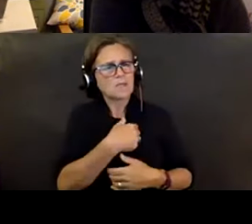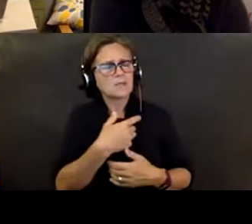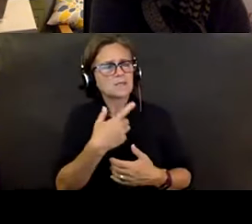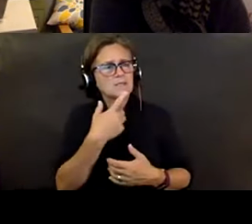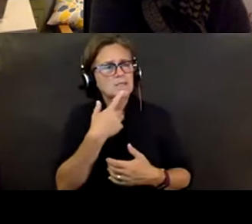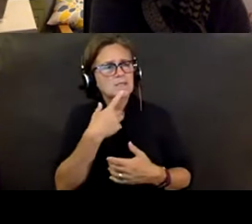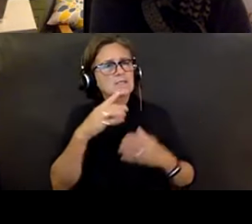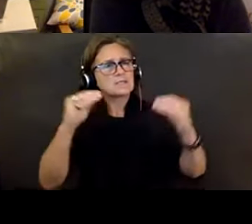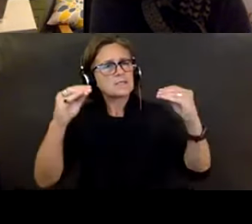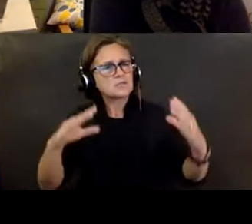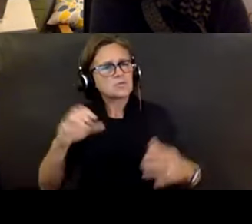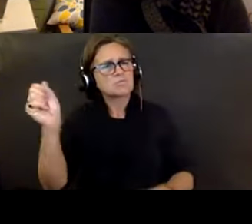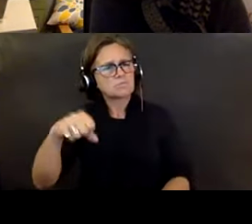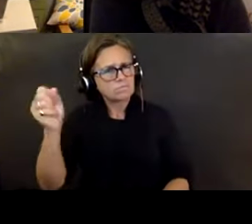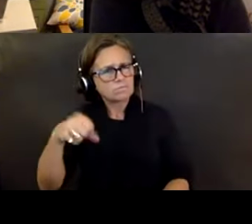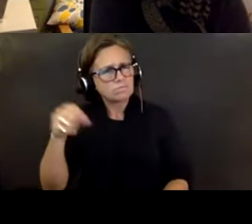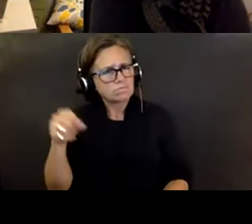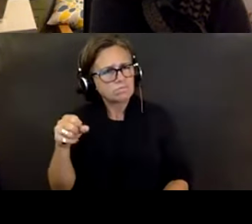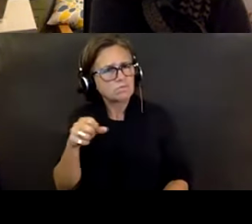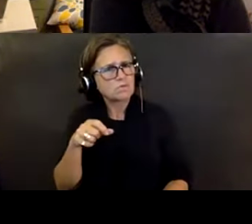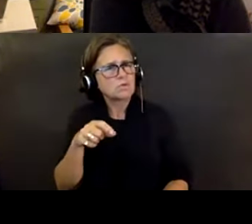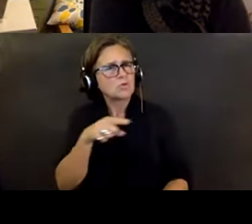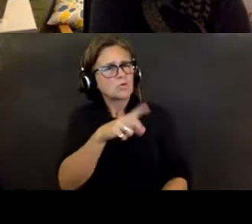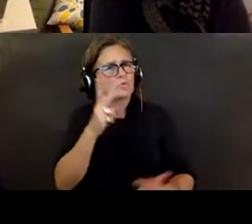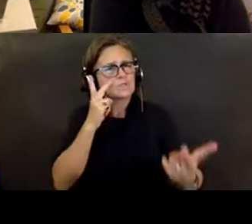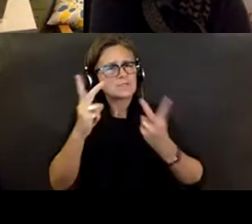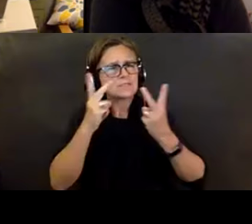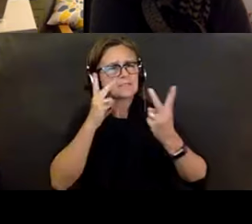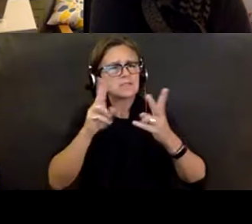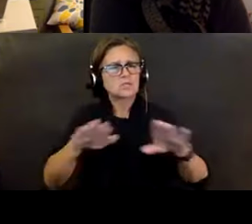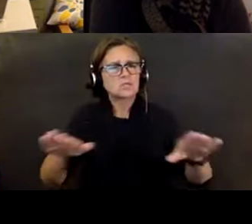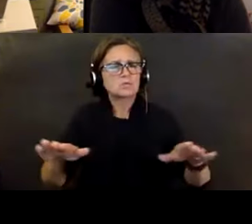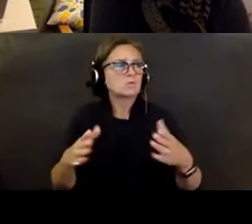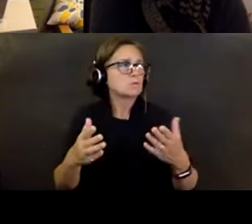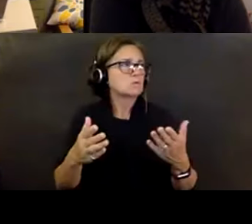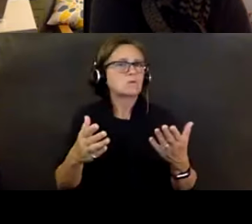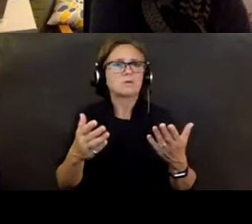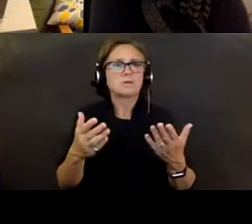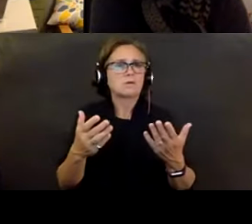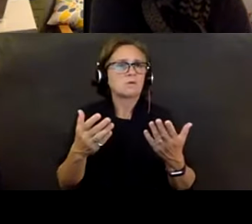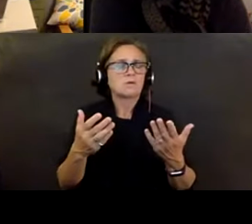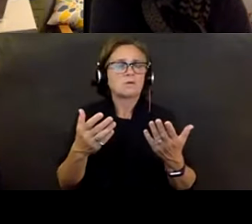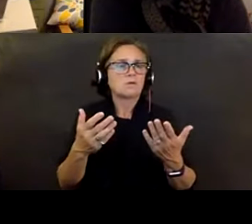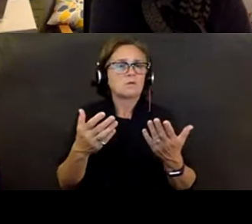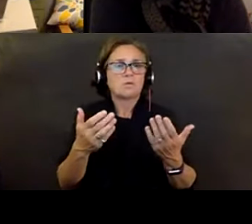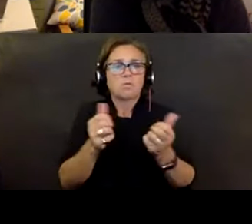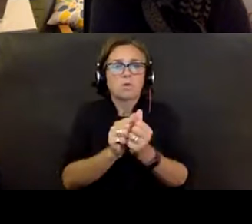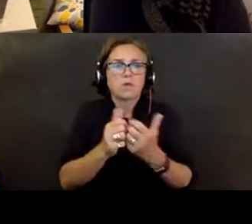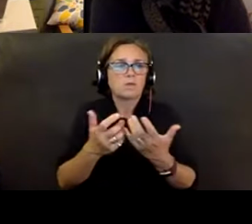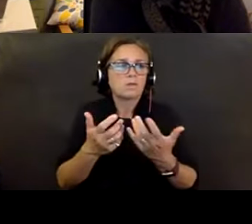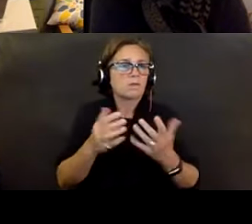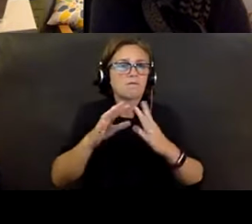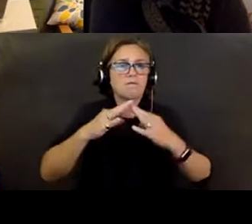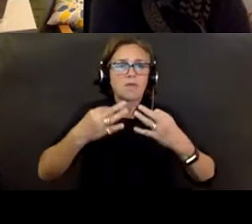kids come in with multiple issues, right? They come in with their family dynamics. They come in with their social emotional